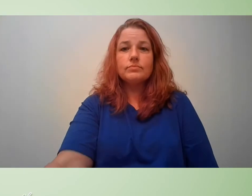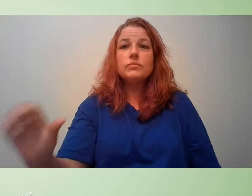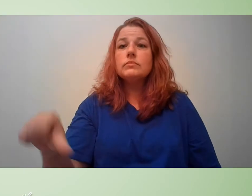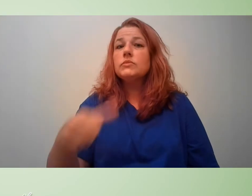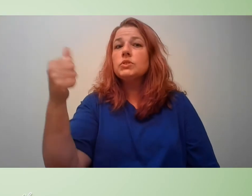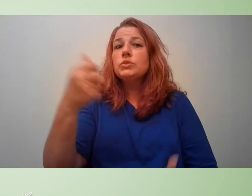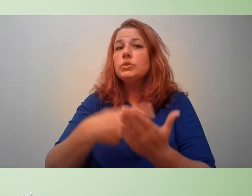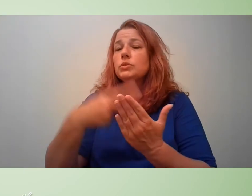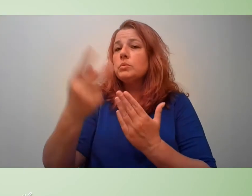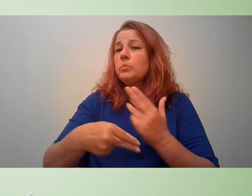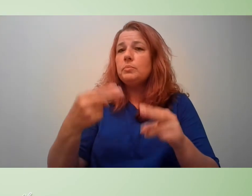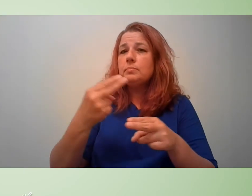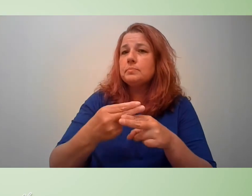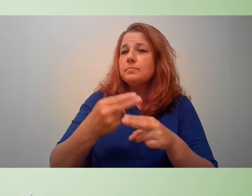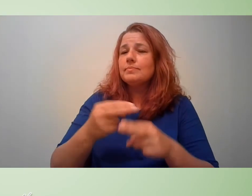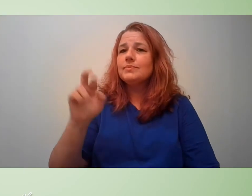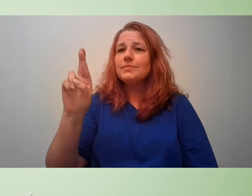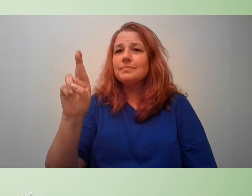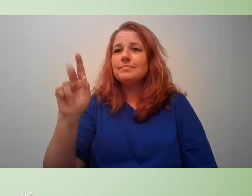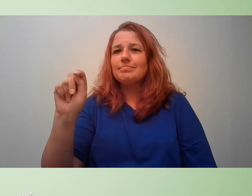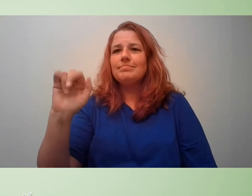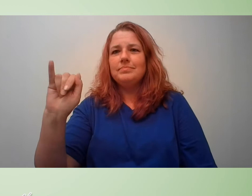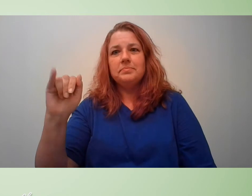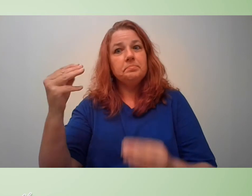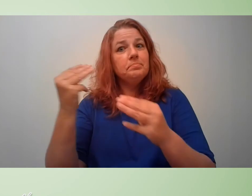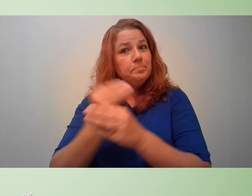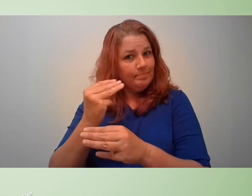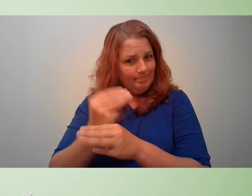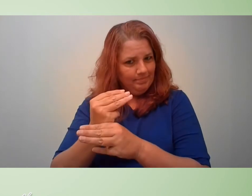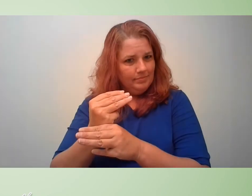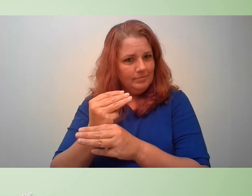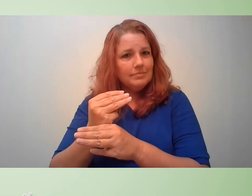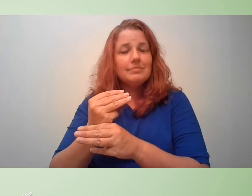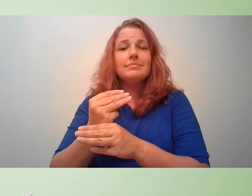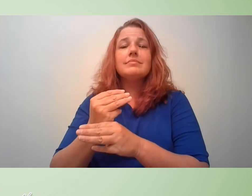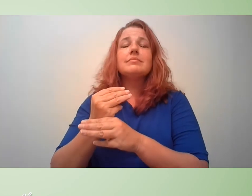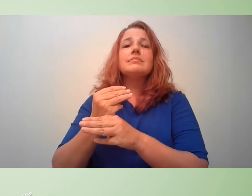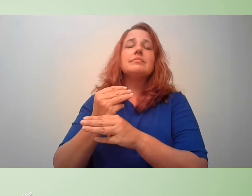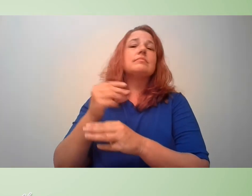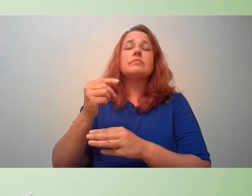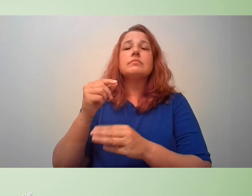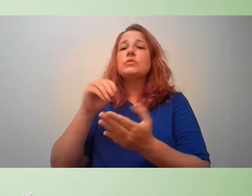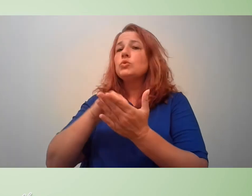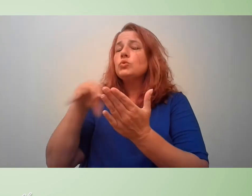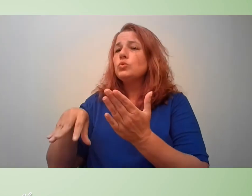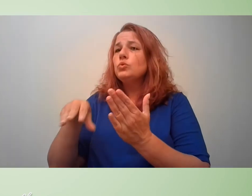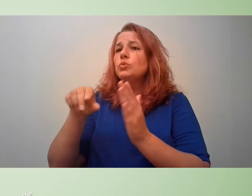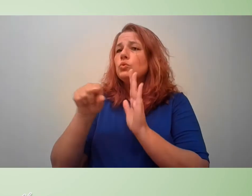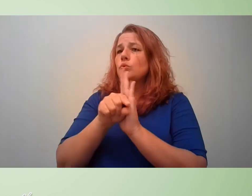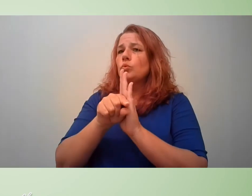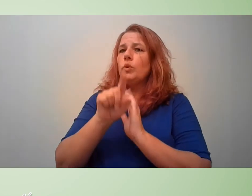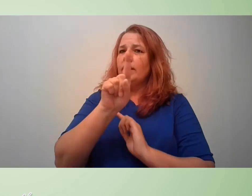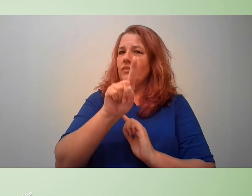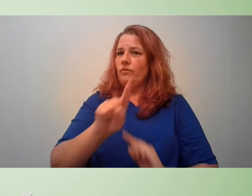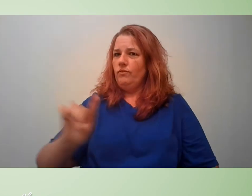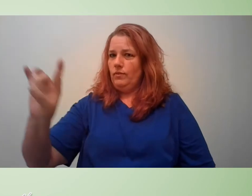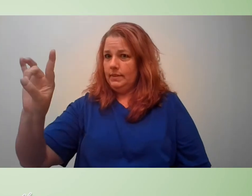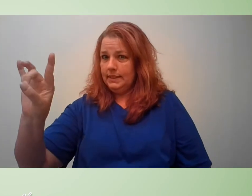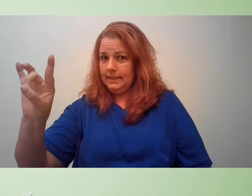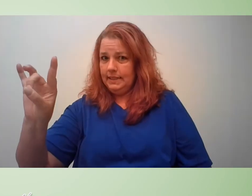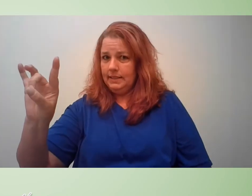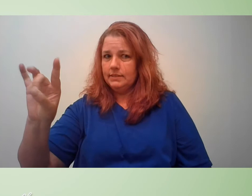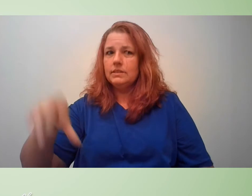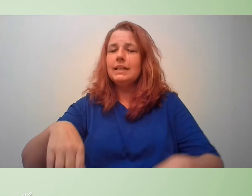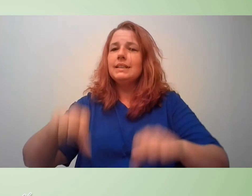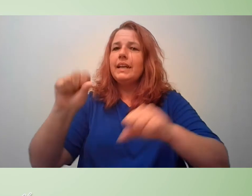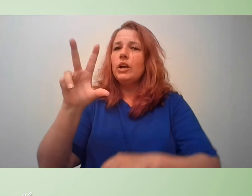Another program is RTI Math. Students in grades 1 through 8 take a 30-minute class that focuses on foundational math skills.